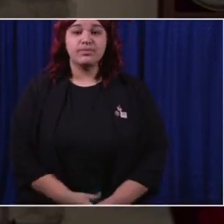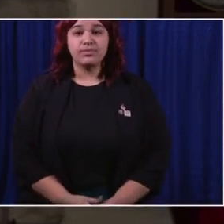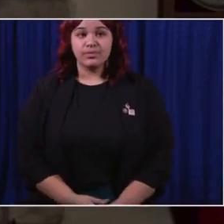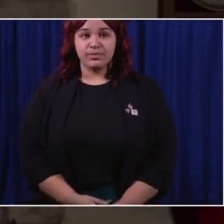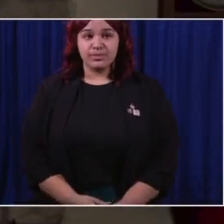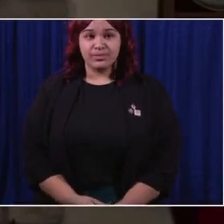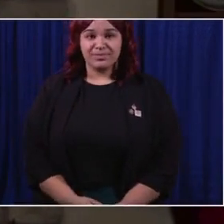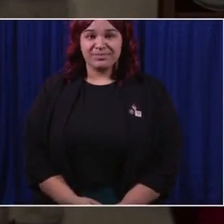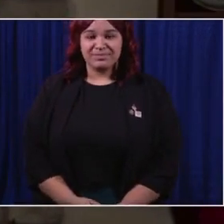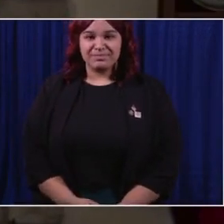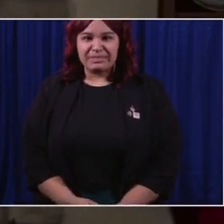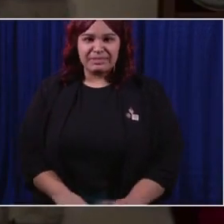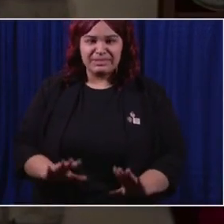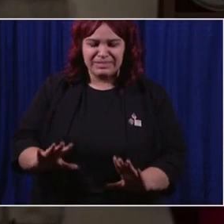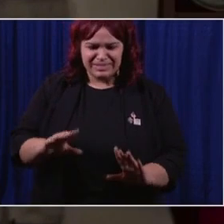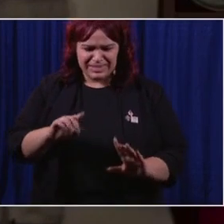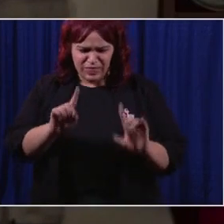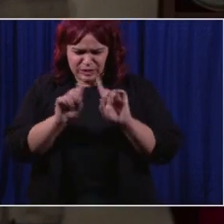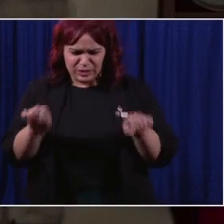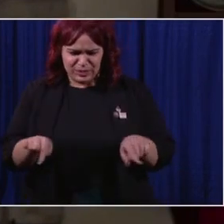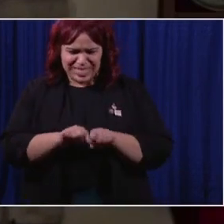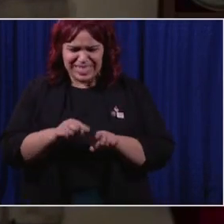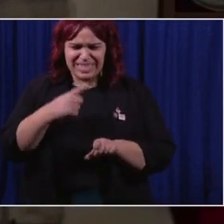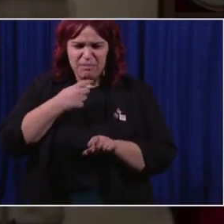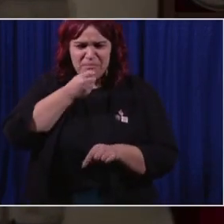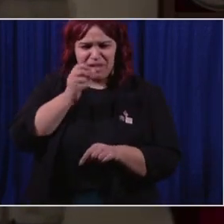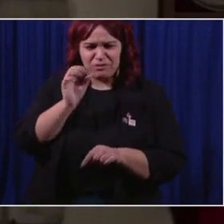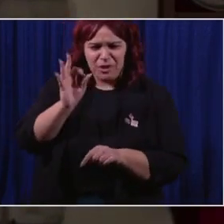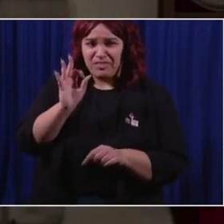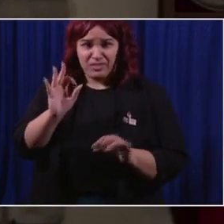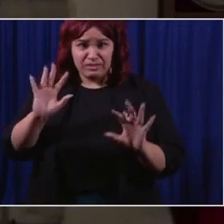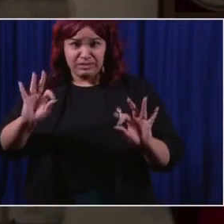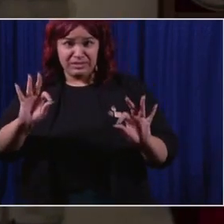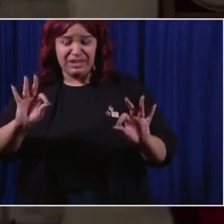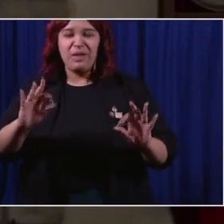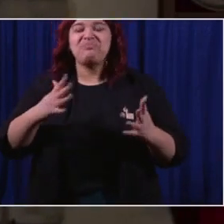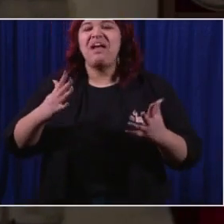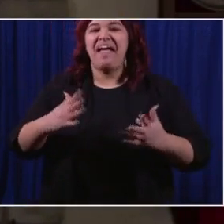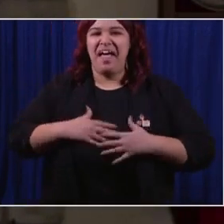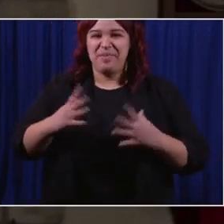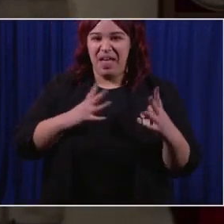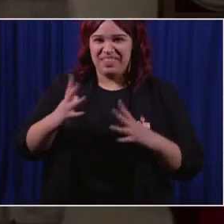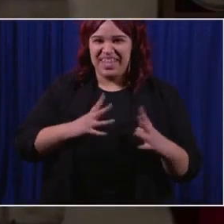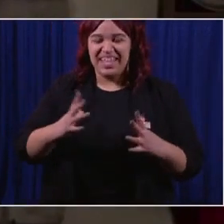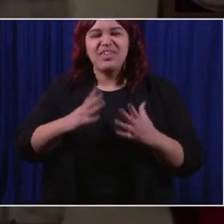It says I'm muted. Can you hear me, Governor? I can hear you. You're on. Happy holidays. Thanks for taking the question.